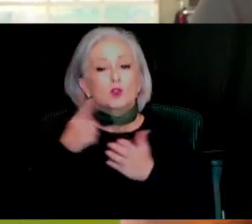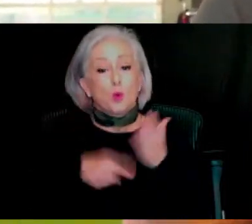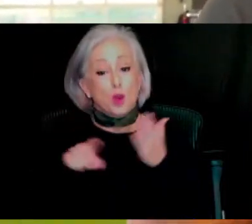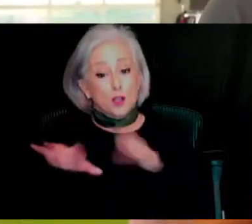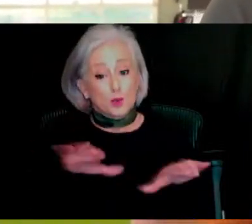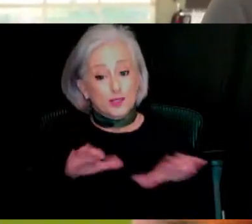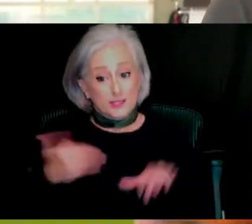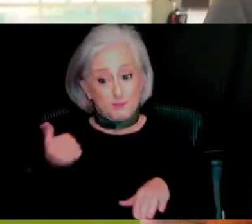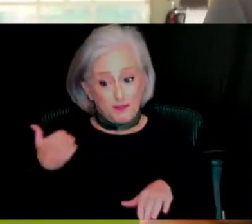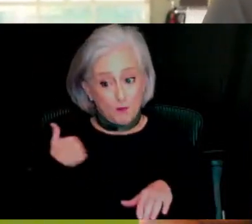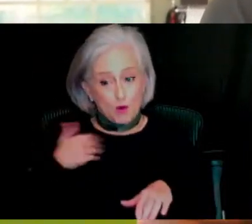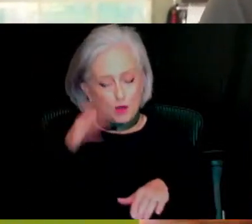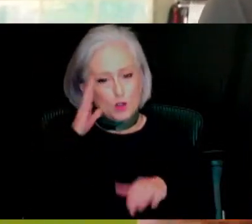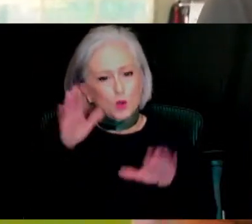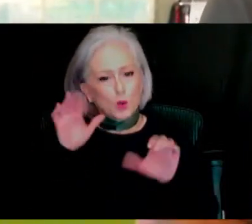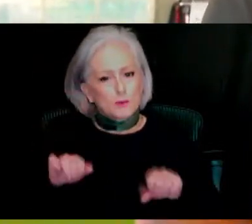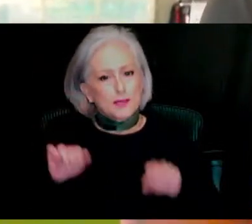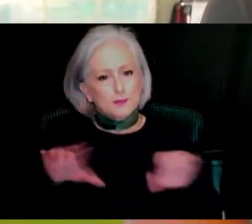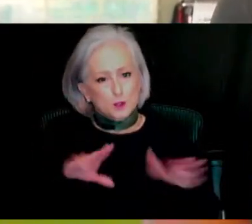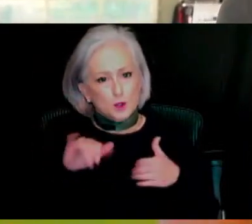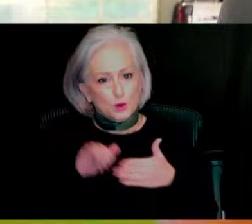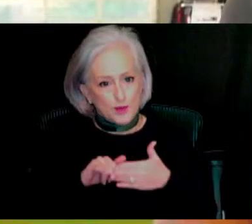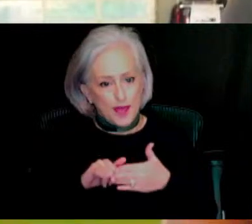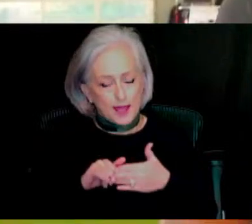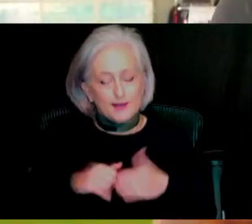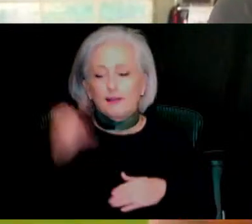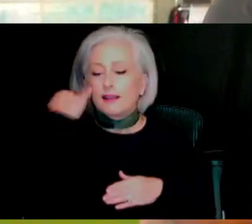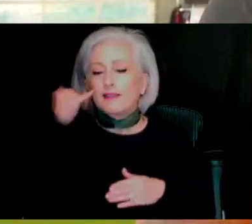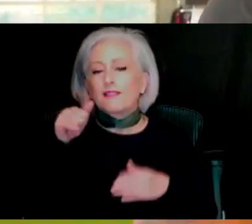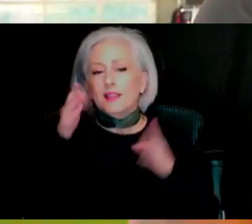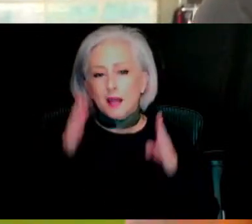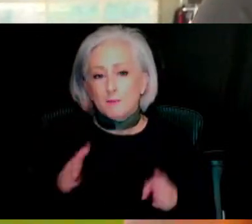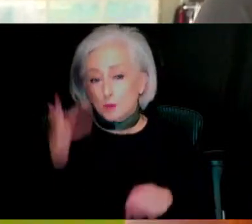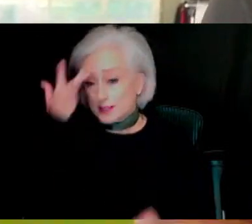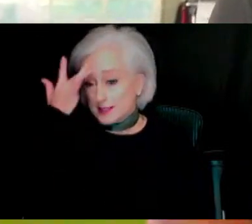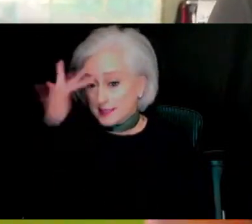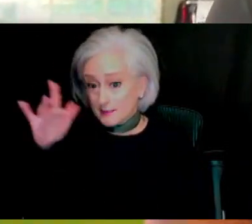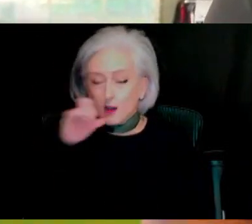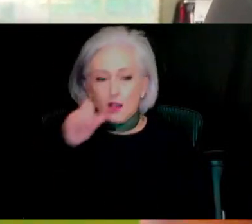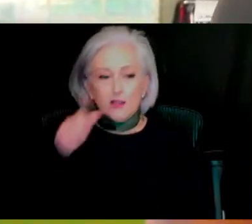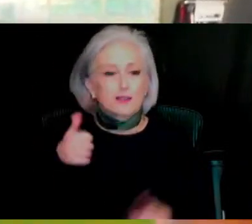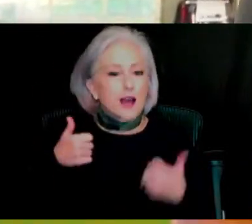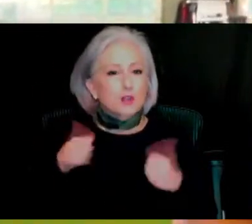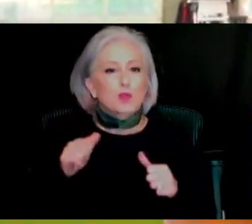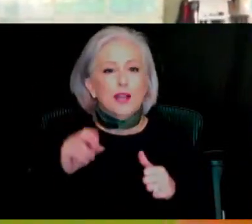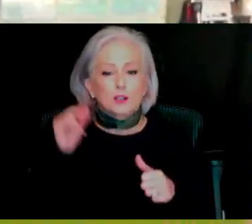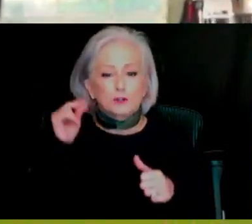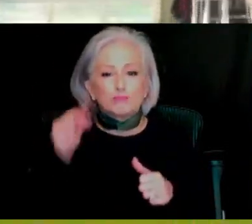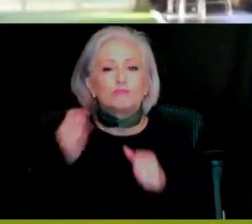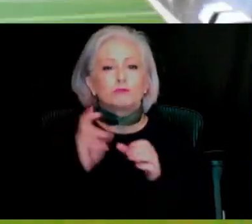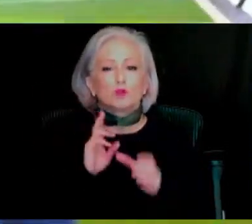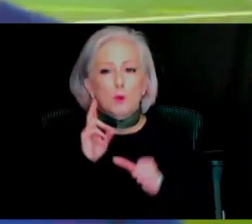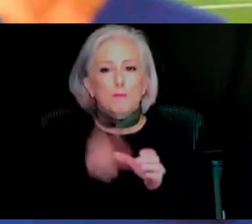long as those individuals are smart and don't try to jump right back in where they stopped, they'll be fine.